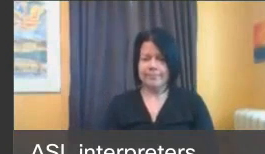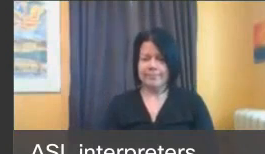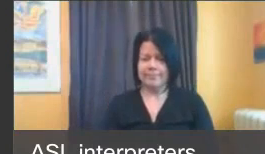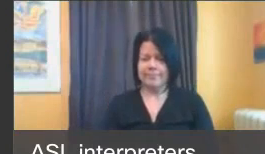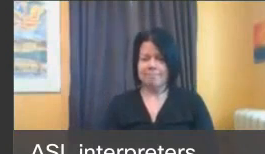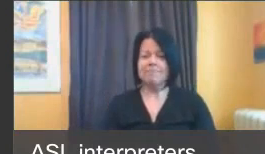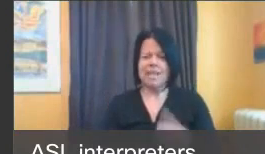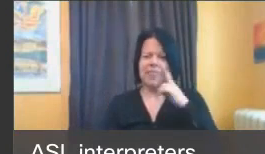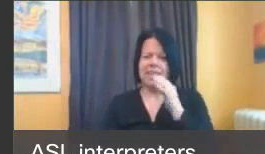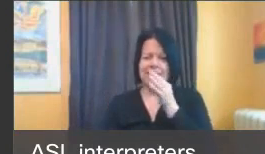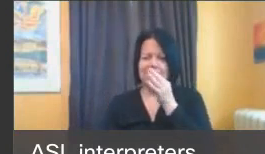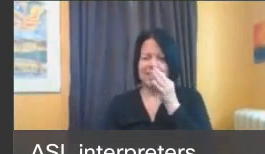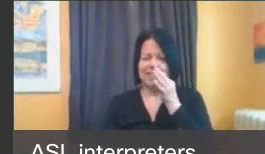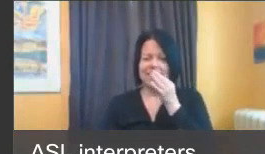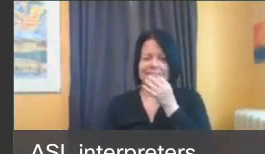I think you're on mute again.